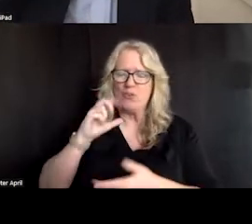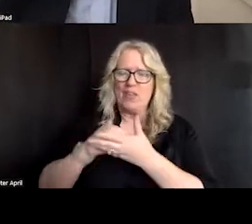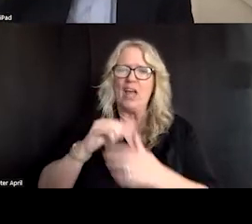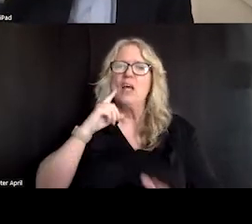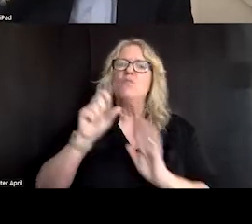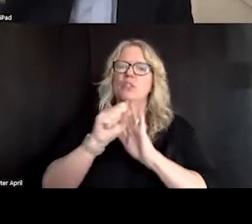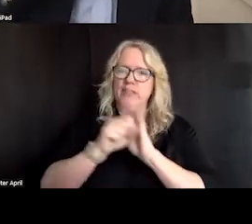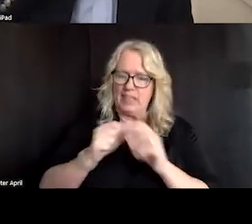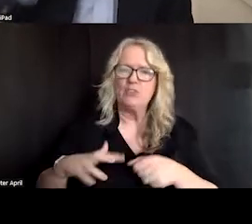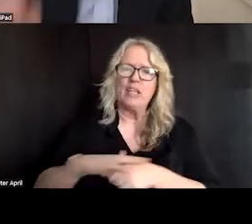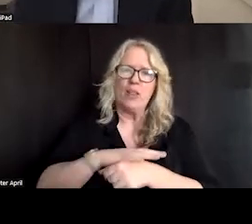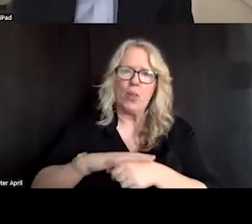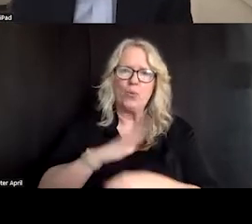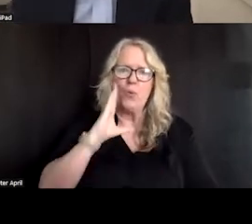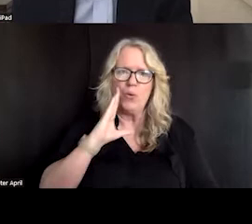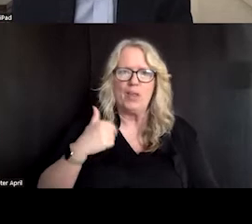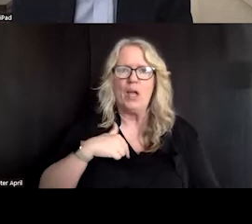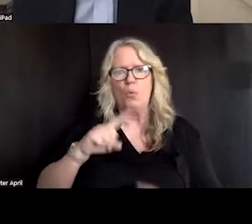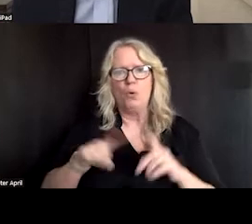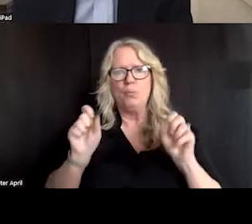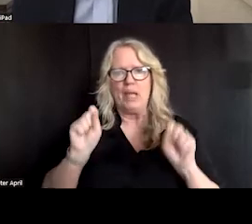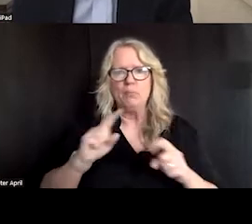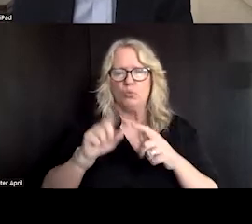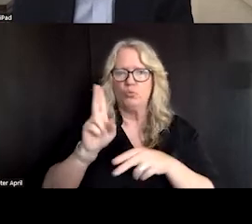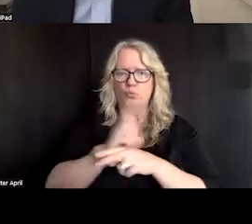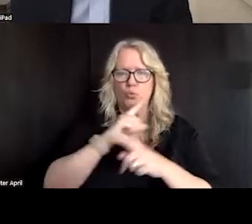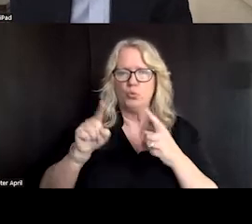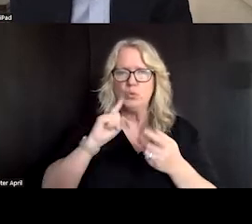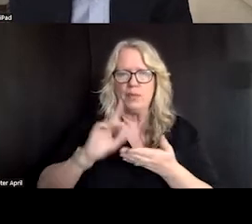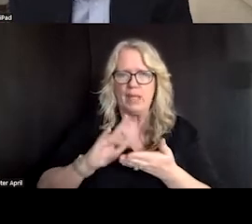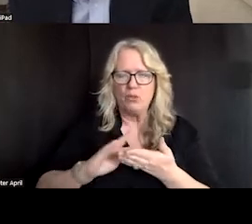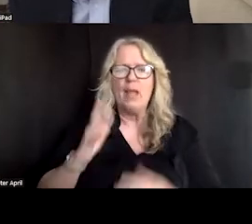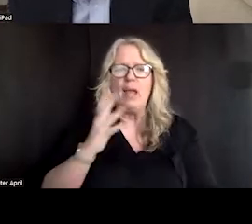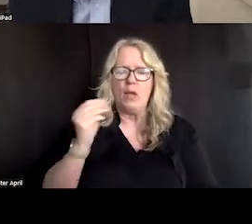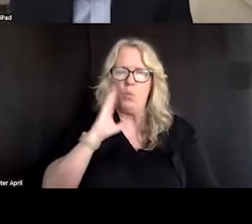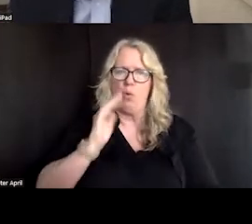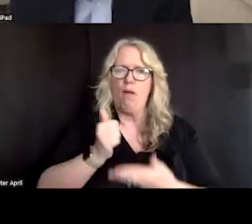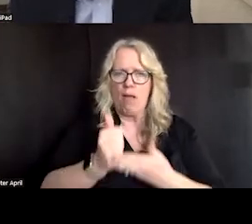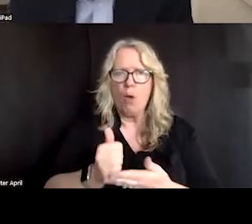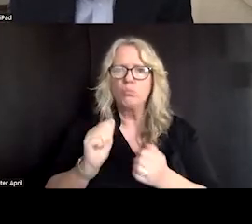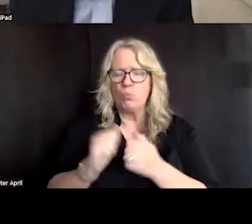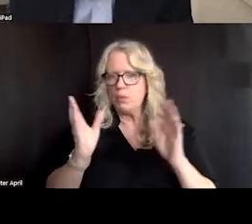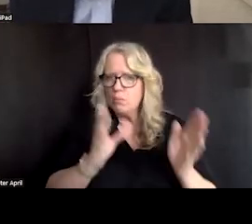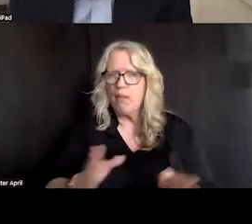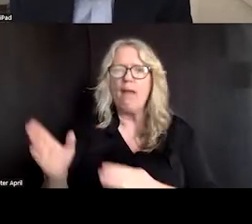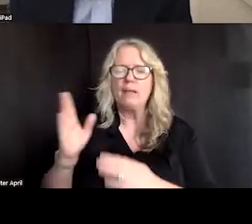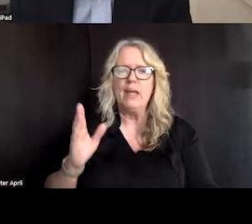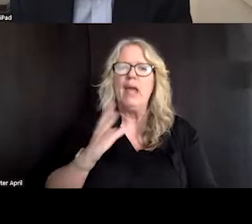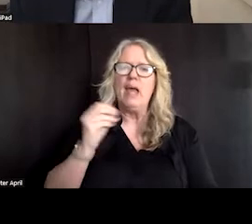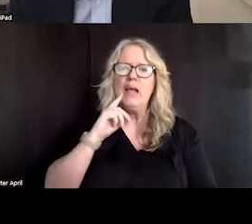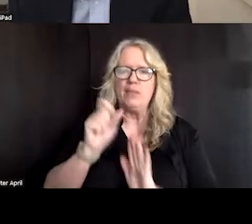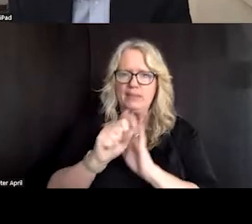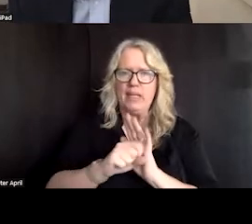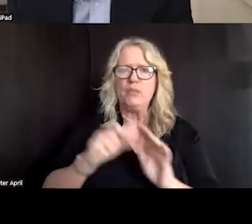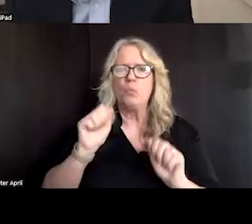States and local jurisdictions will be able to use the calculator. It will help them with their planning. States will be